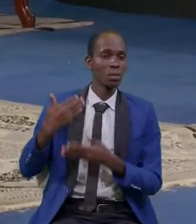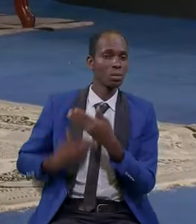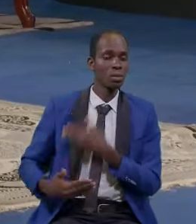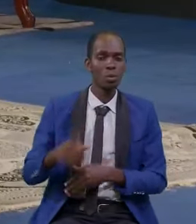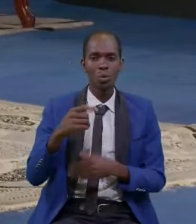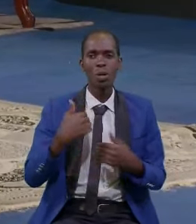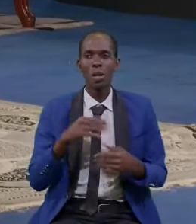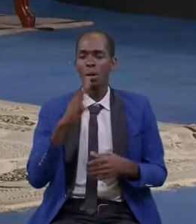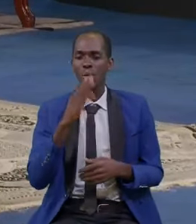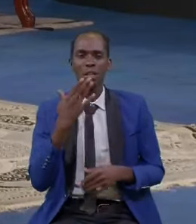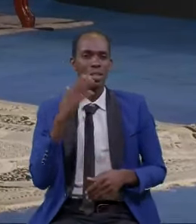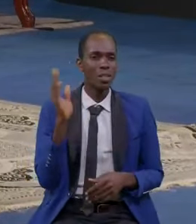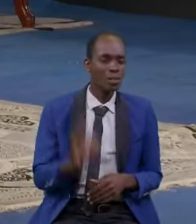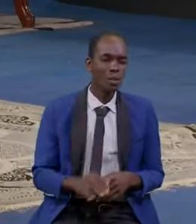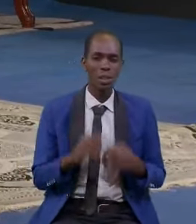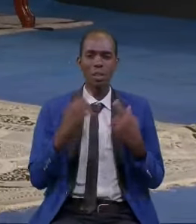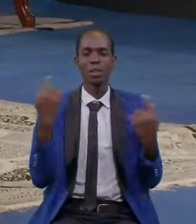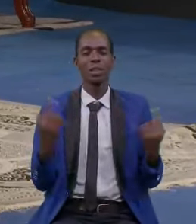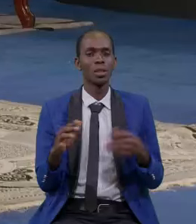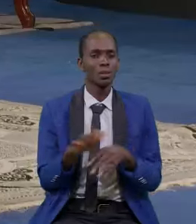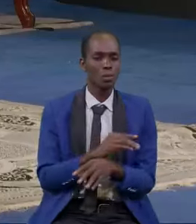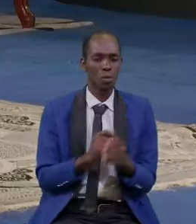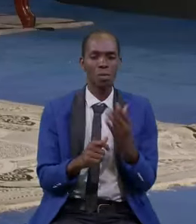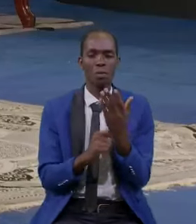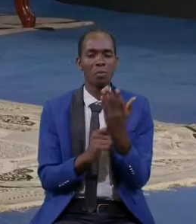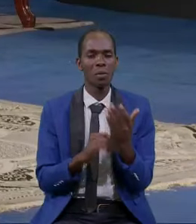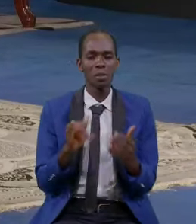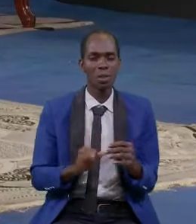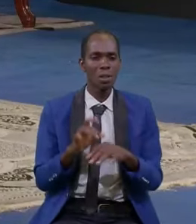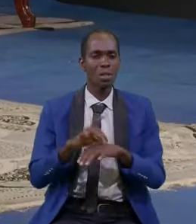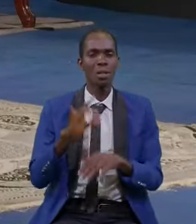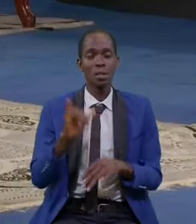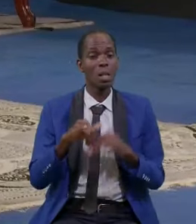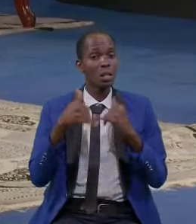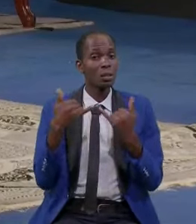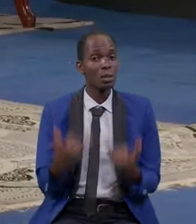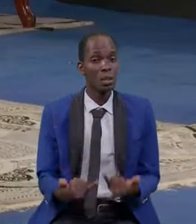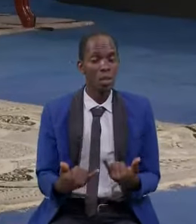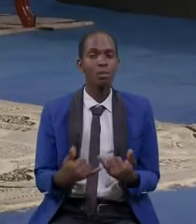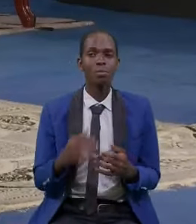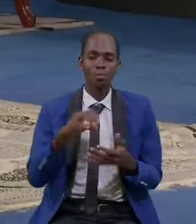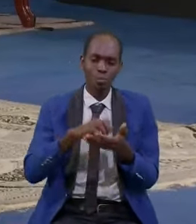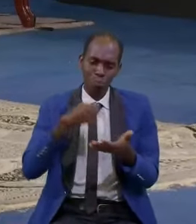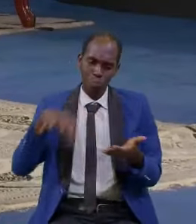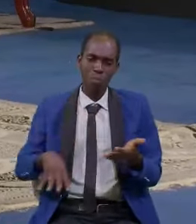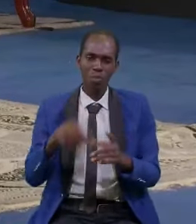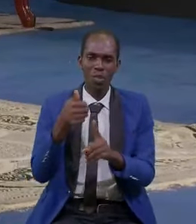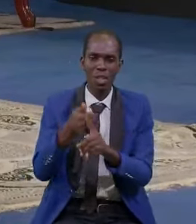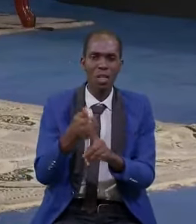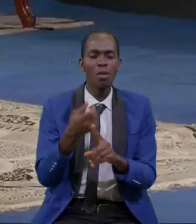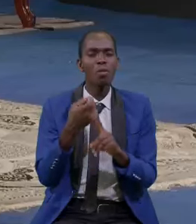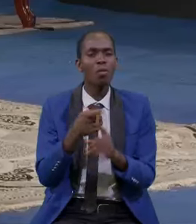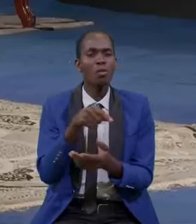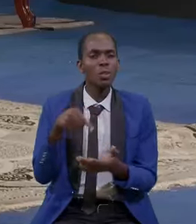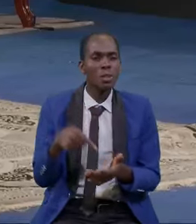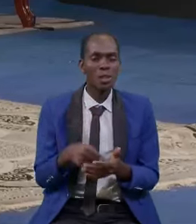You have been sinful. You have been evil. Now, take yourself out of this untoward